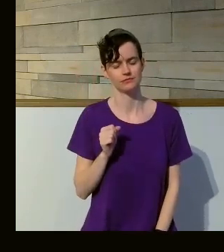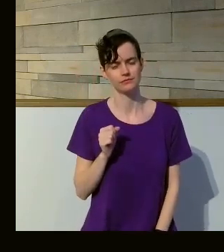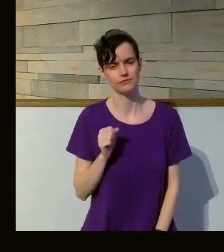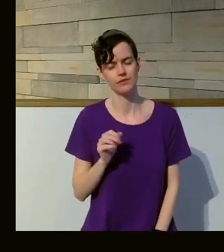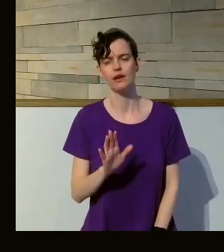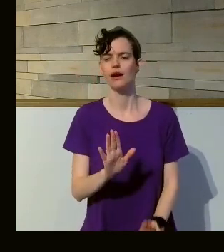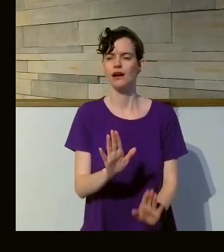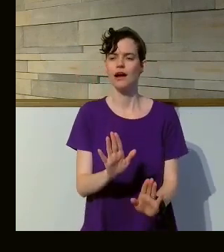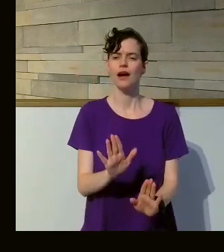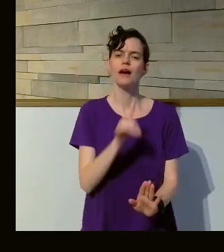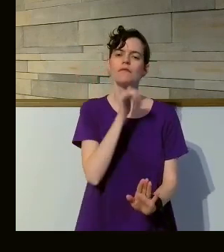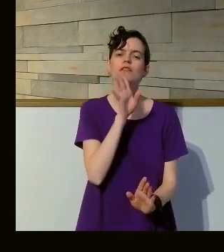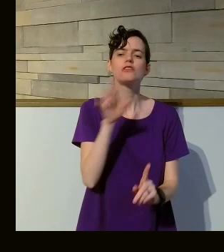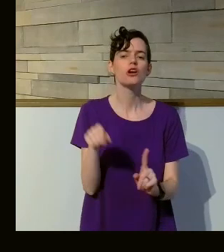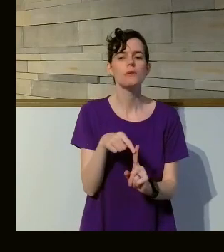Now,